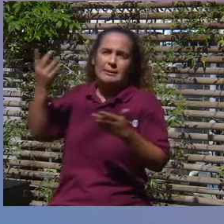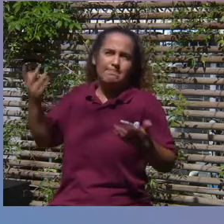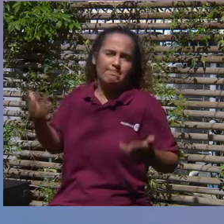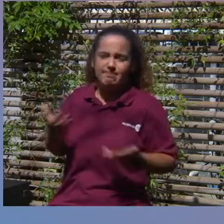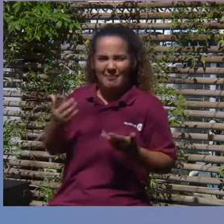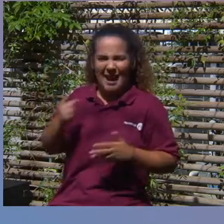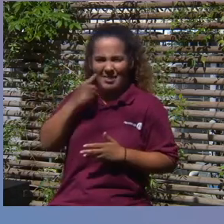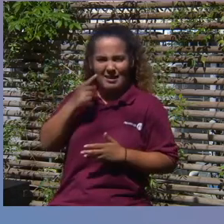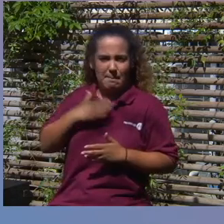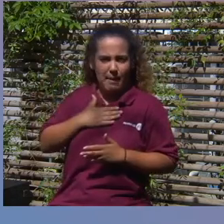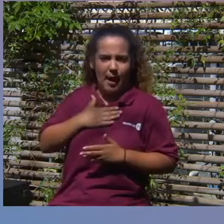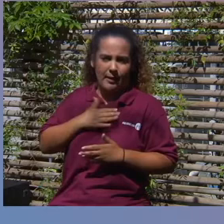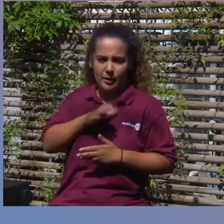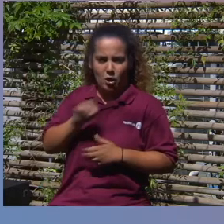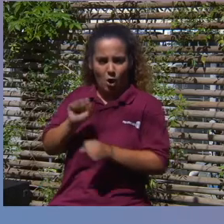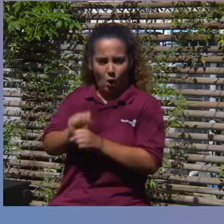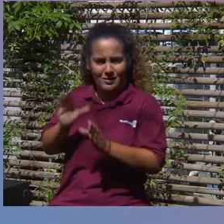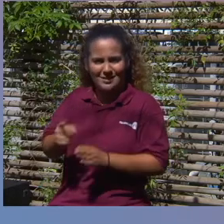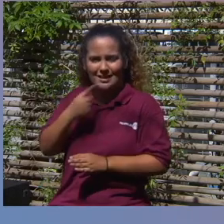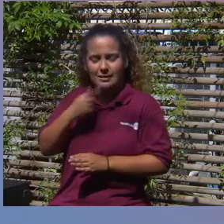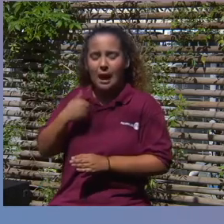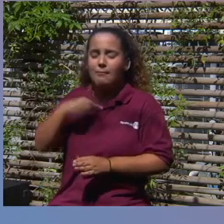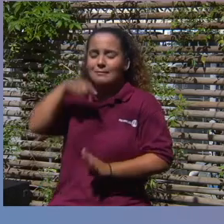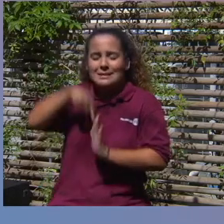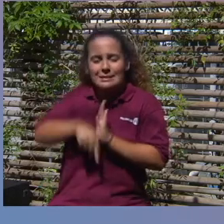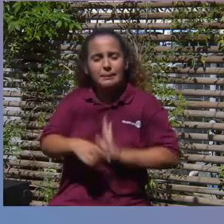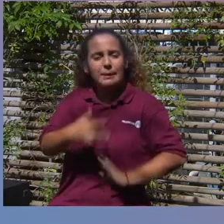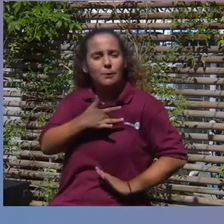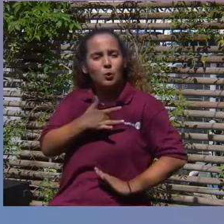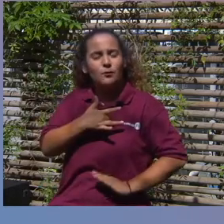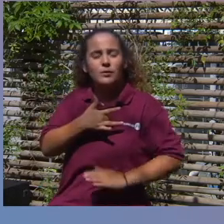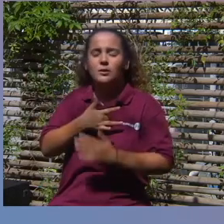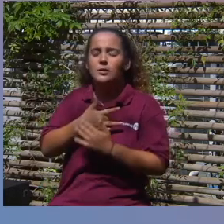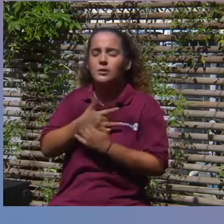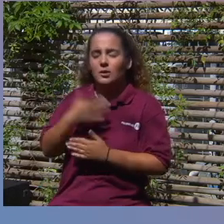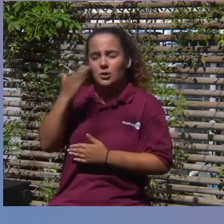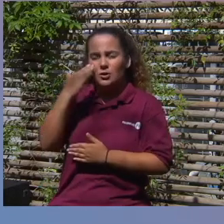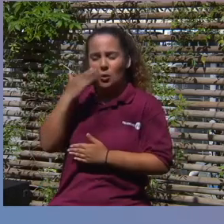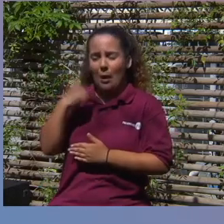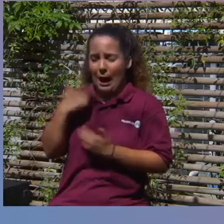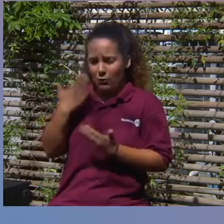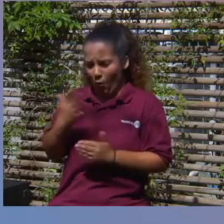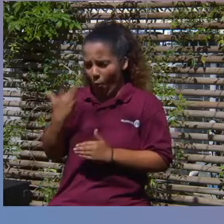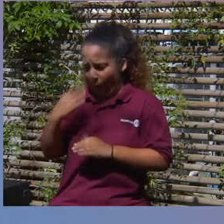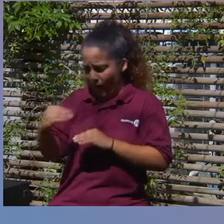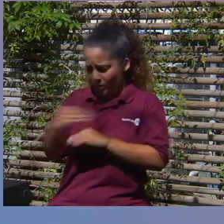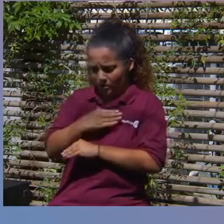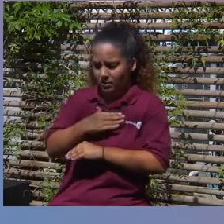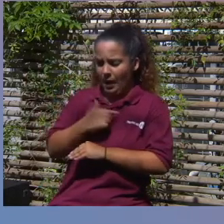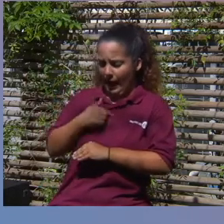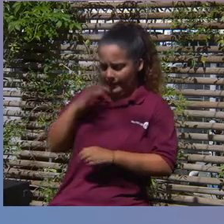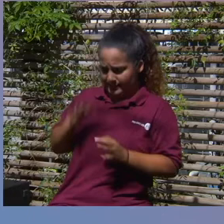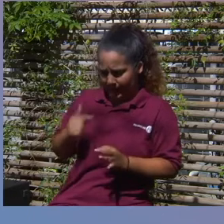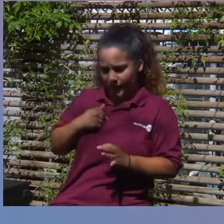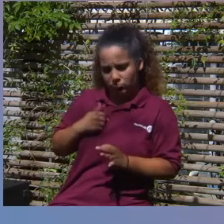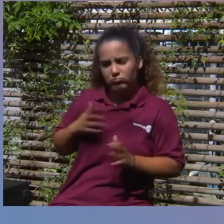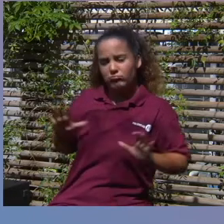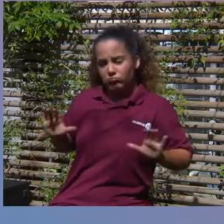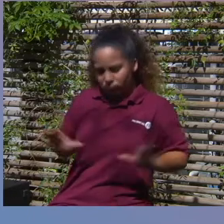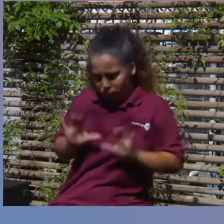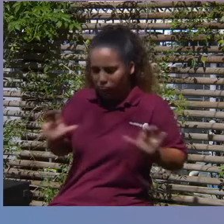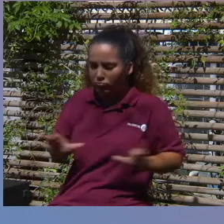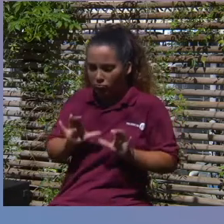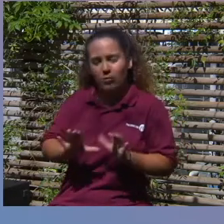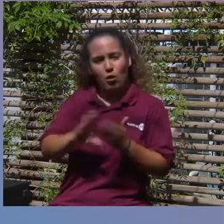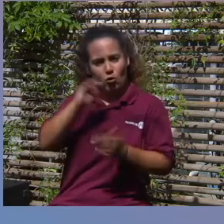some of my colleagues would say, I am deeply moved. I don't know what pushes me to study the history of mental health, or what we call now mental health, which was